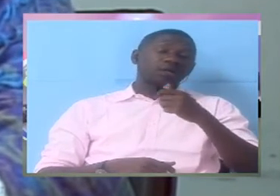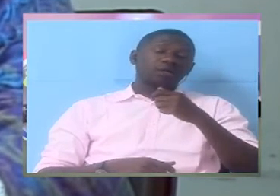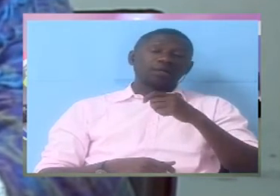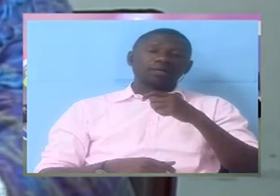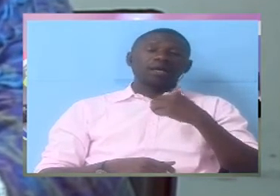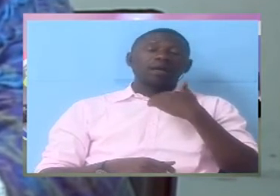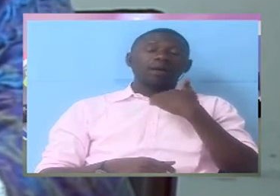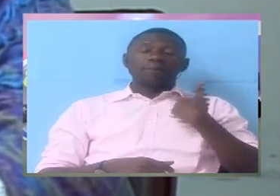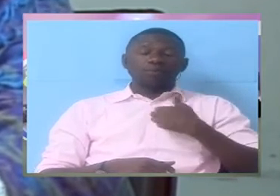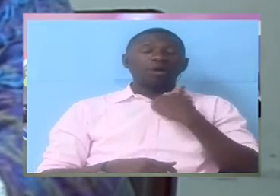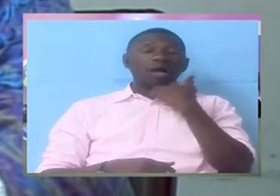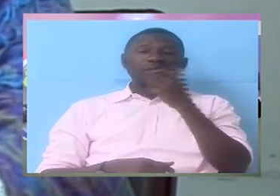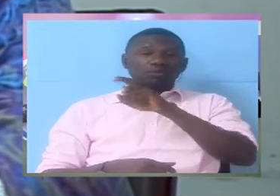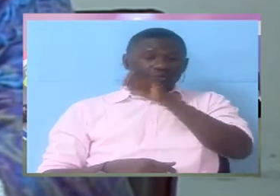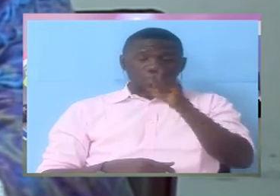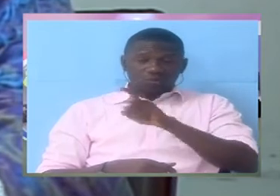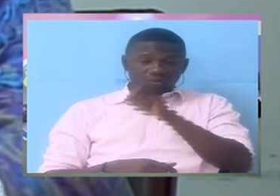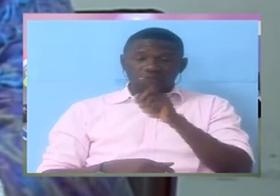would you do?